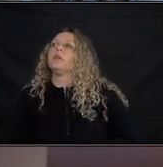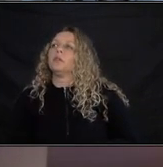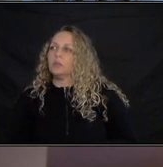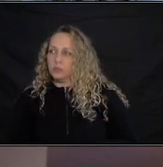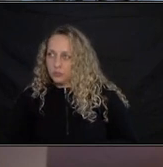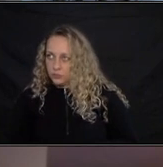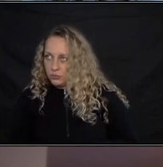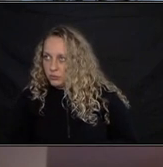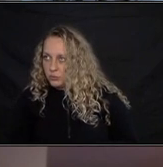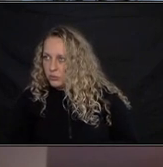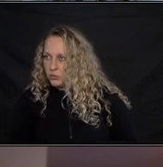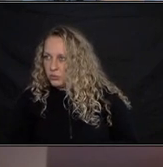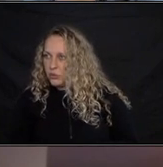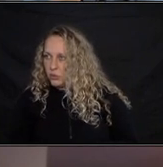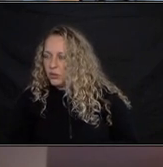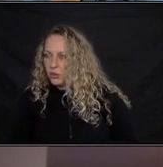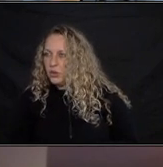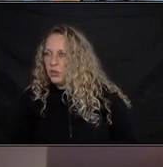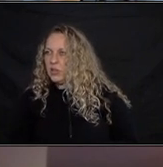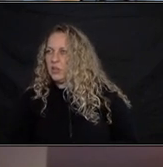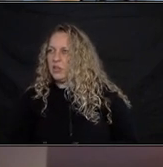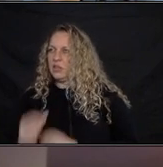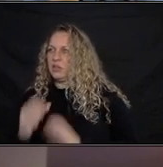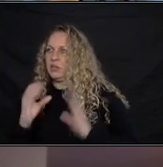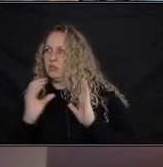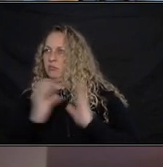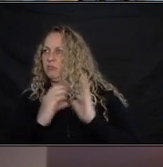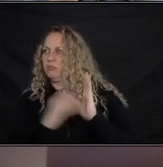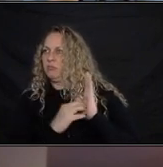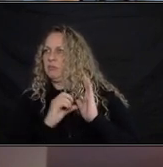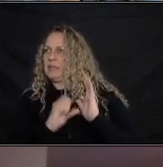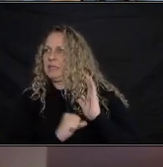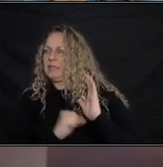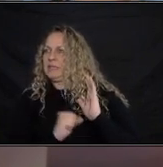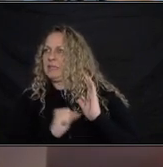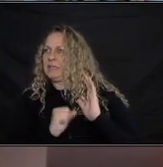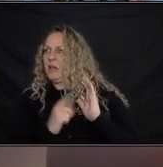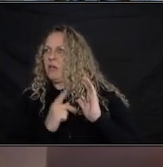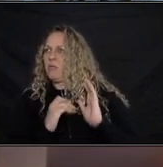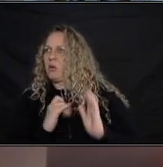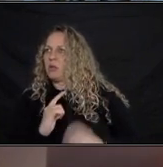So go by each sector, the south parcel.